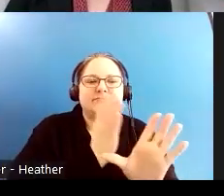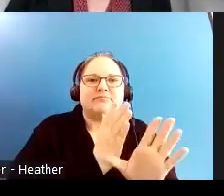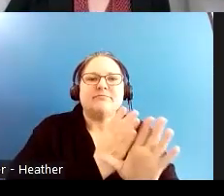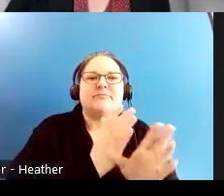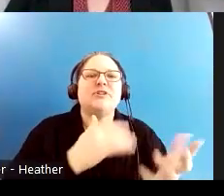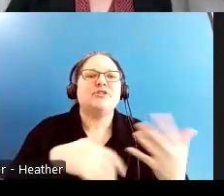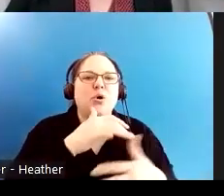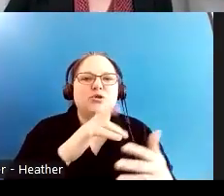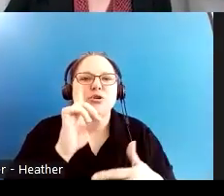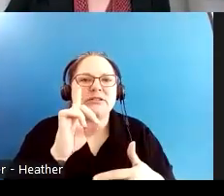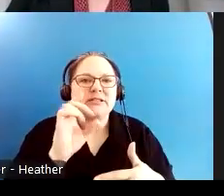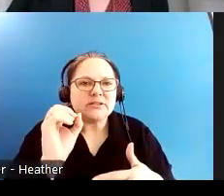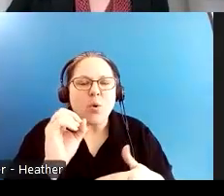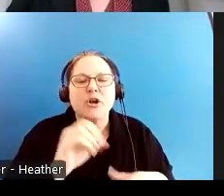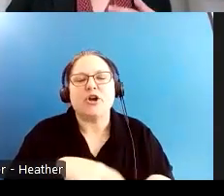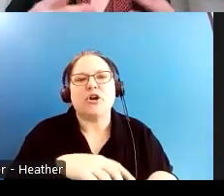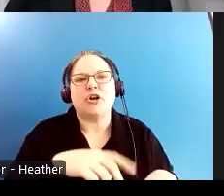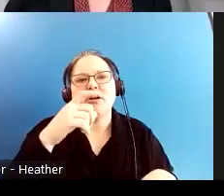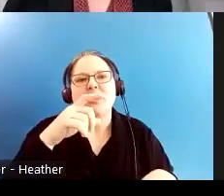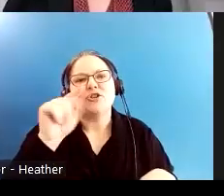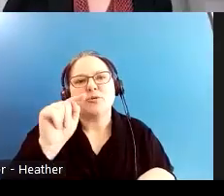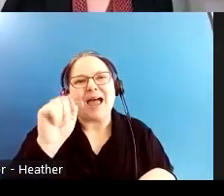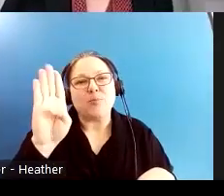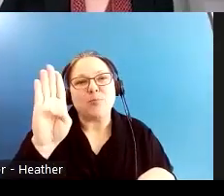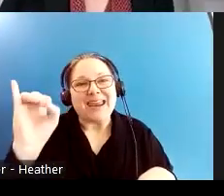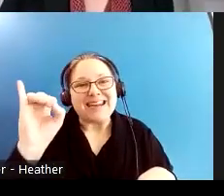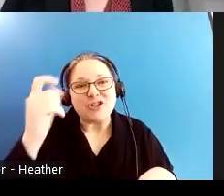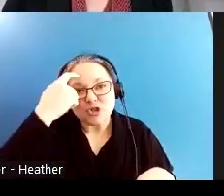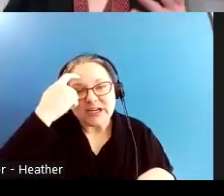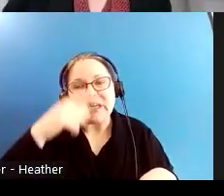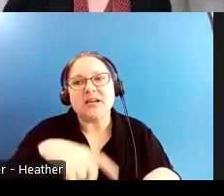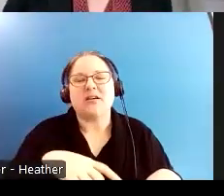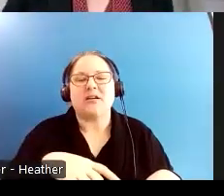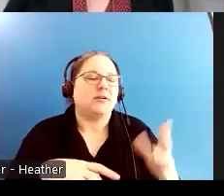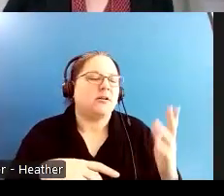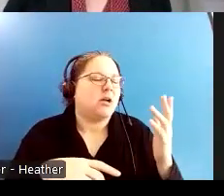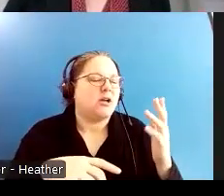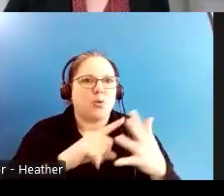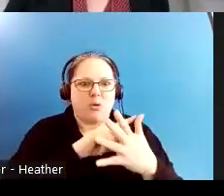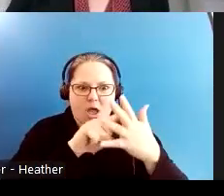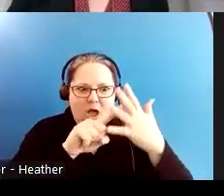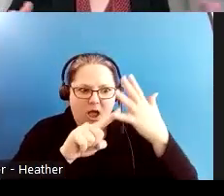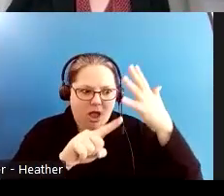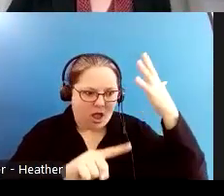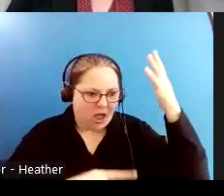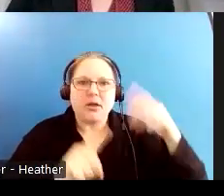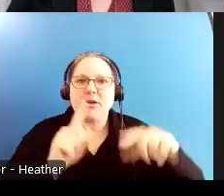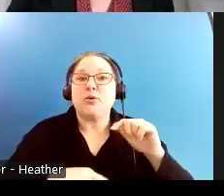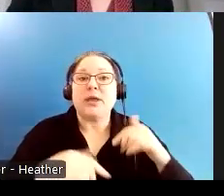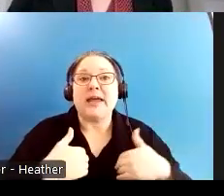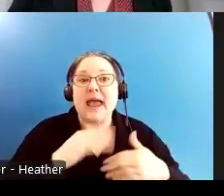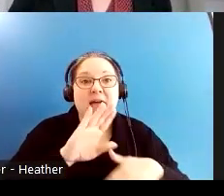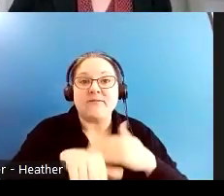mood disorder, traumatic brain injury. And as you all know, you can't really have all these diagnoses at one time. This would be really